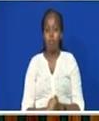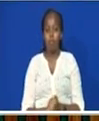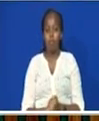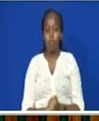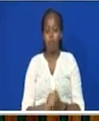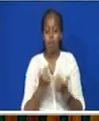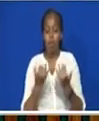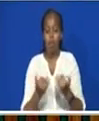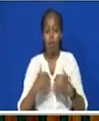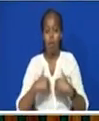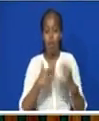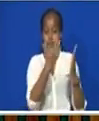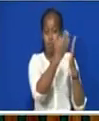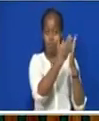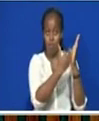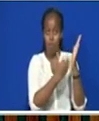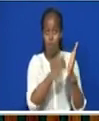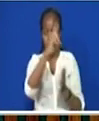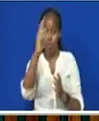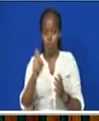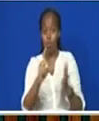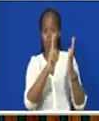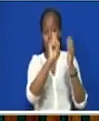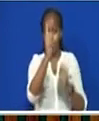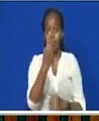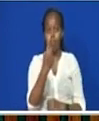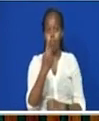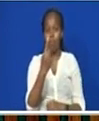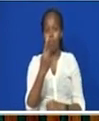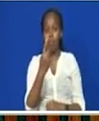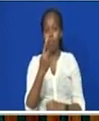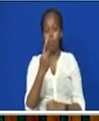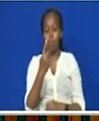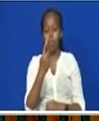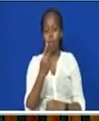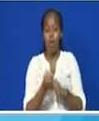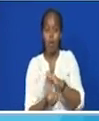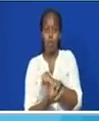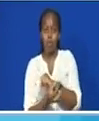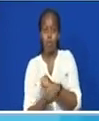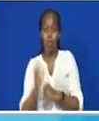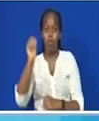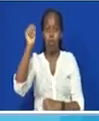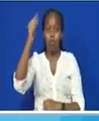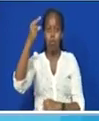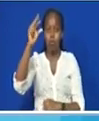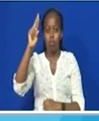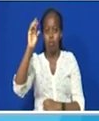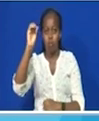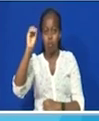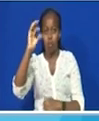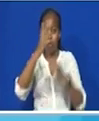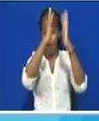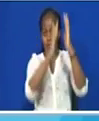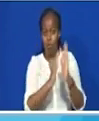So we have the following questions. The first one is define agroforestry,